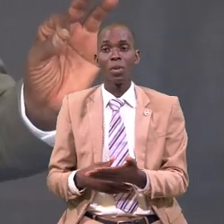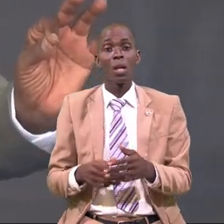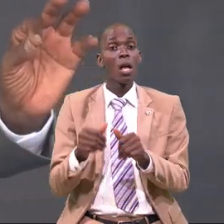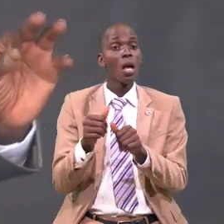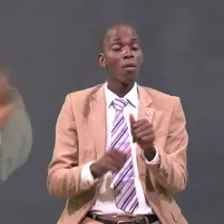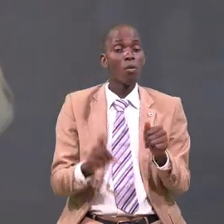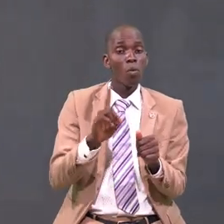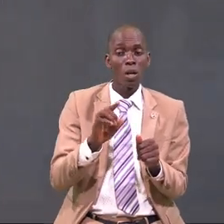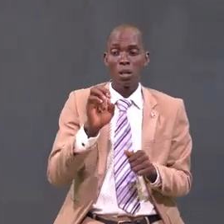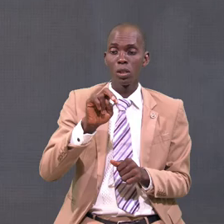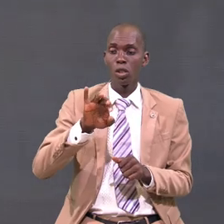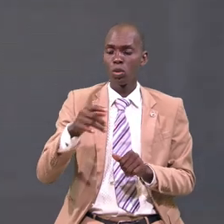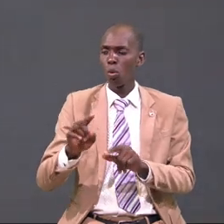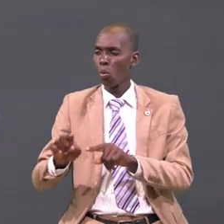went,